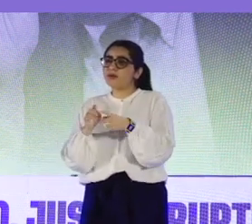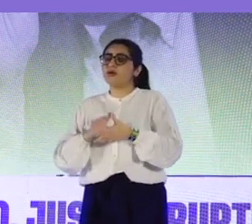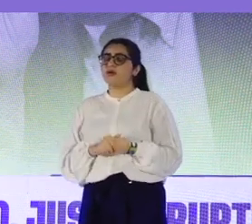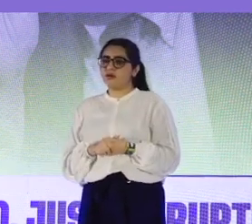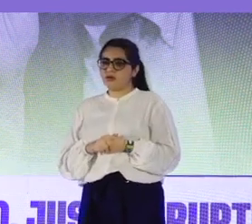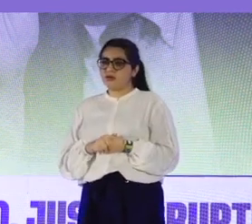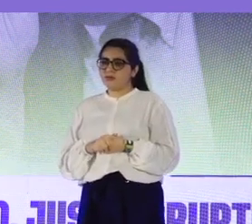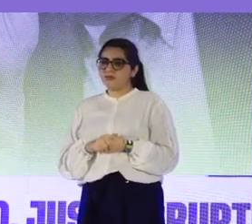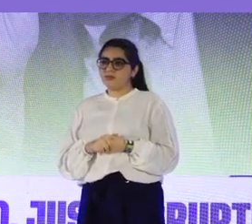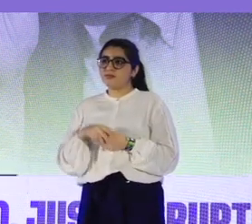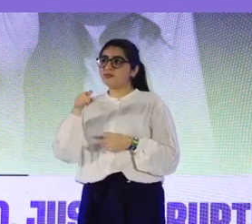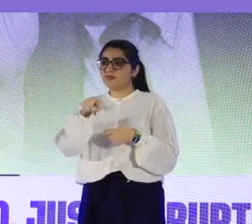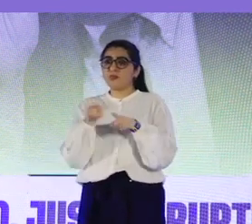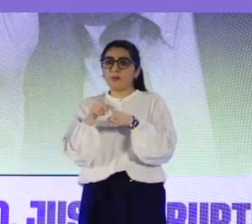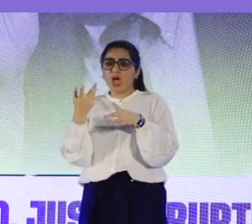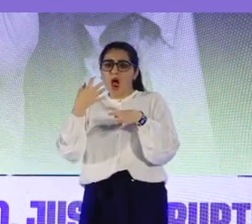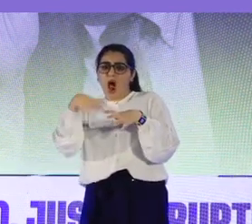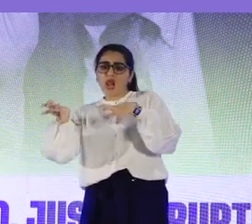colorful, it is divided.